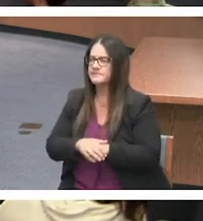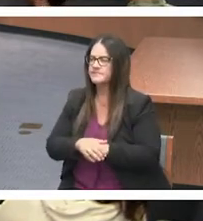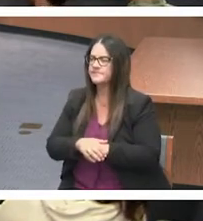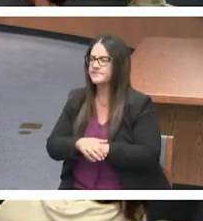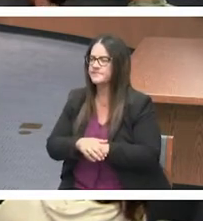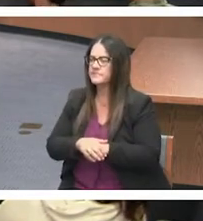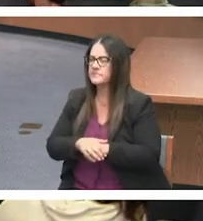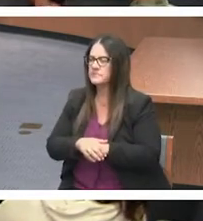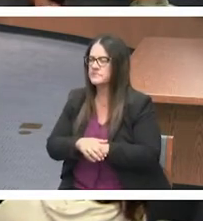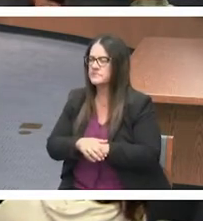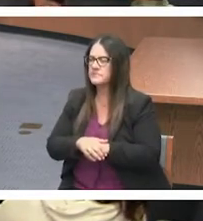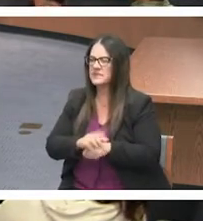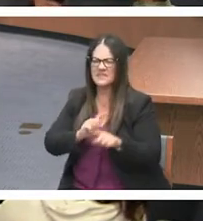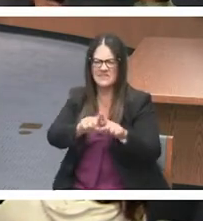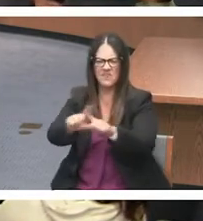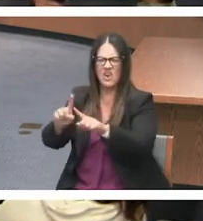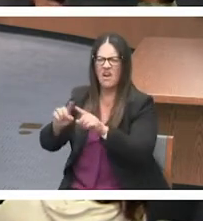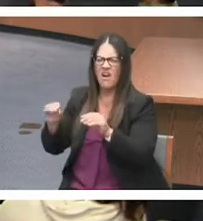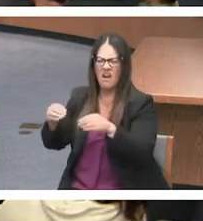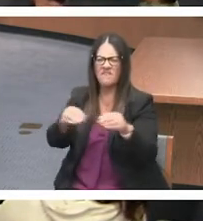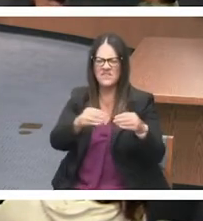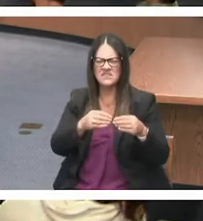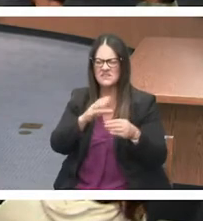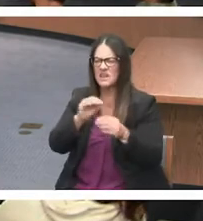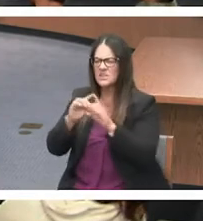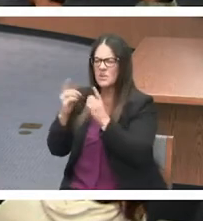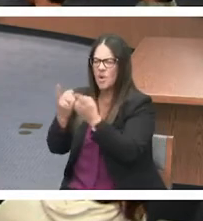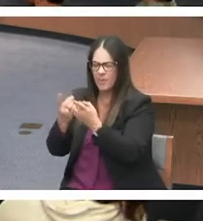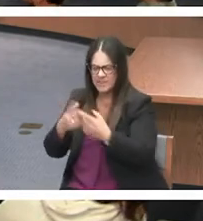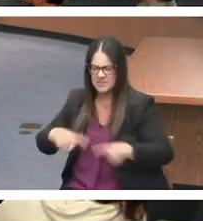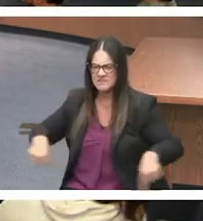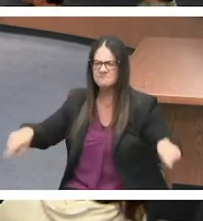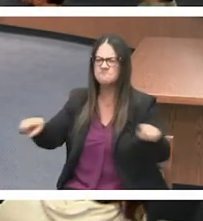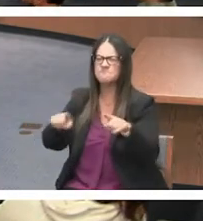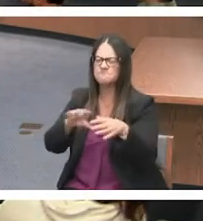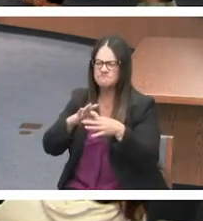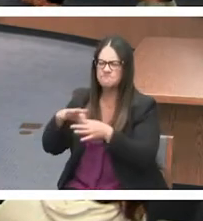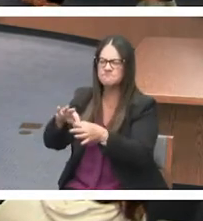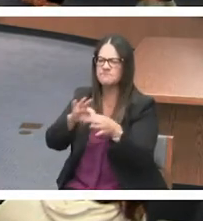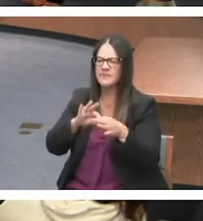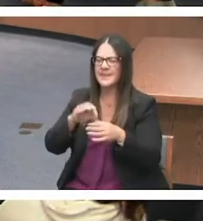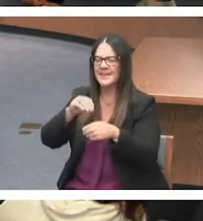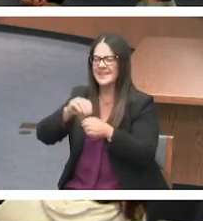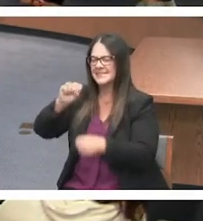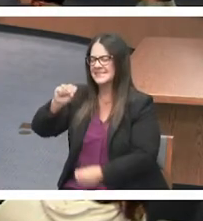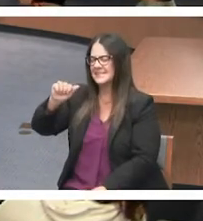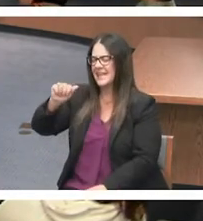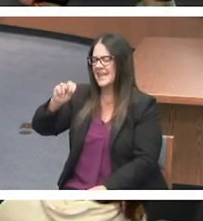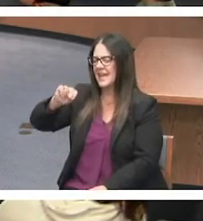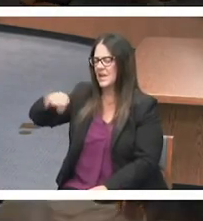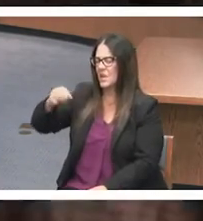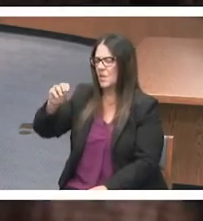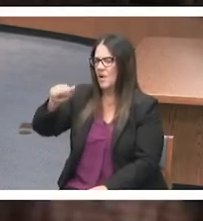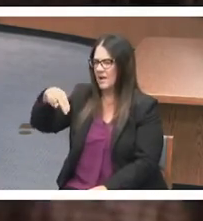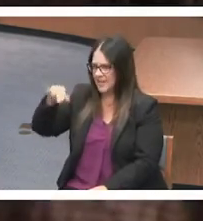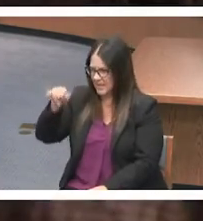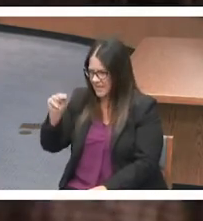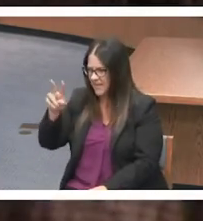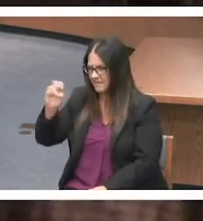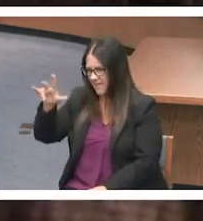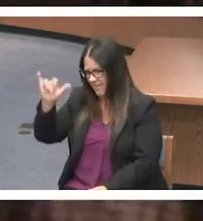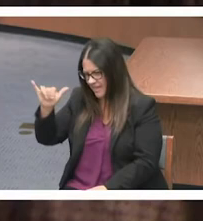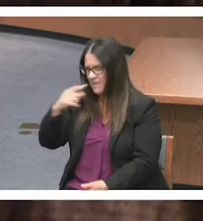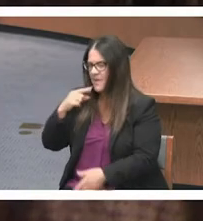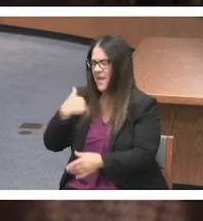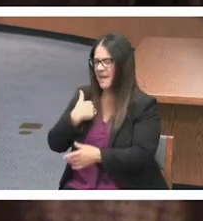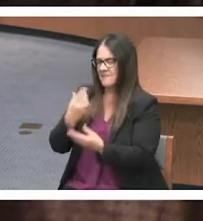offices and departments. In the San Joaquin Valley, we have a really big issue with the groundwater sigma. And